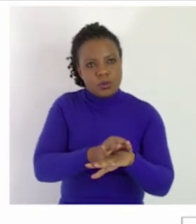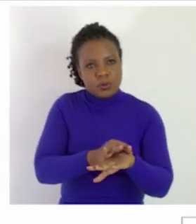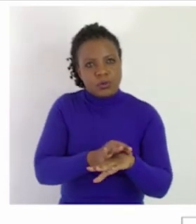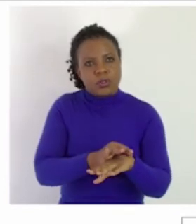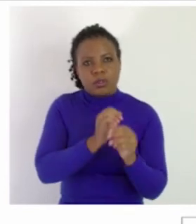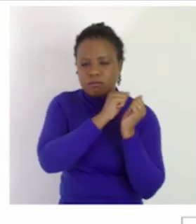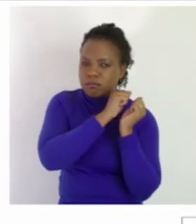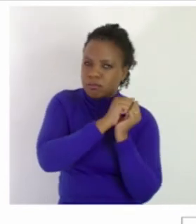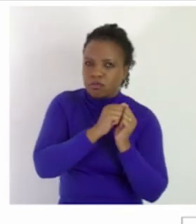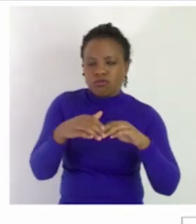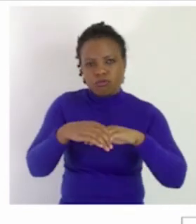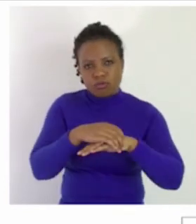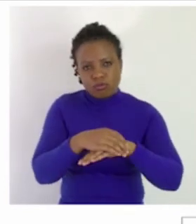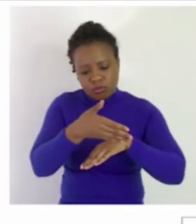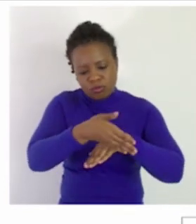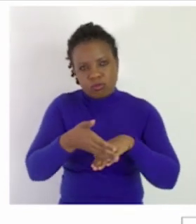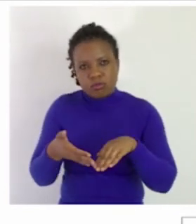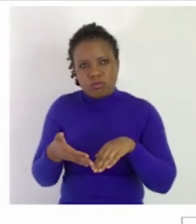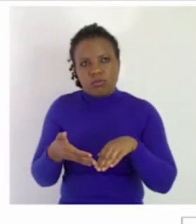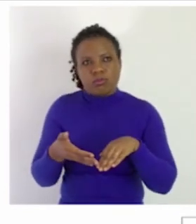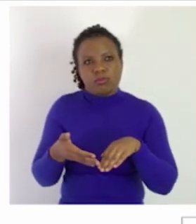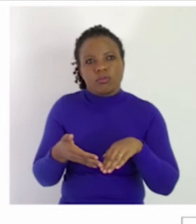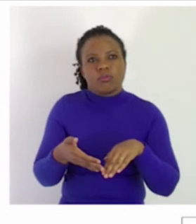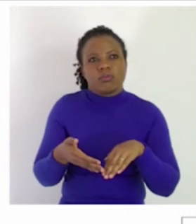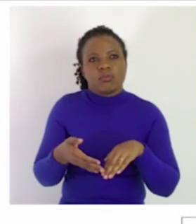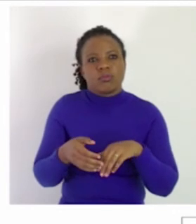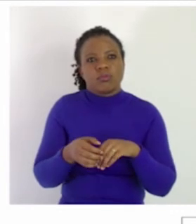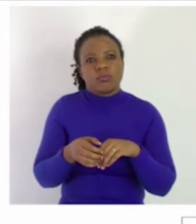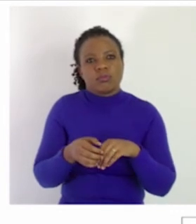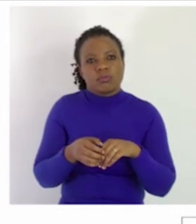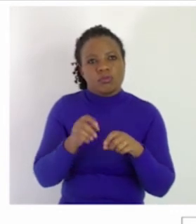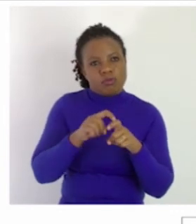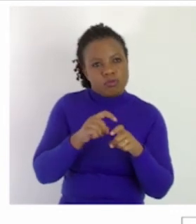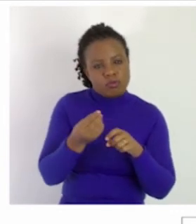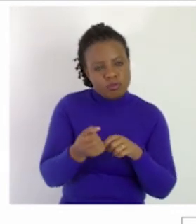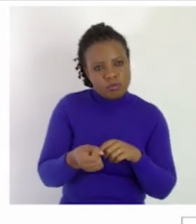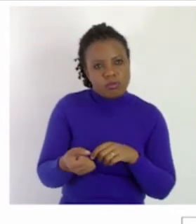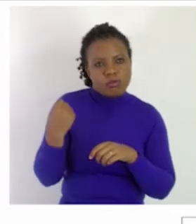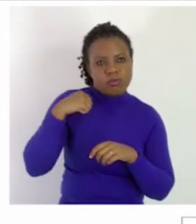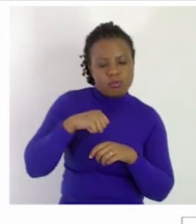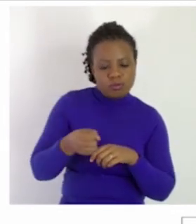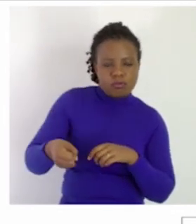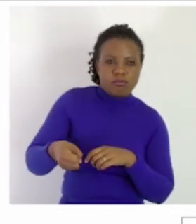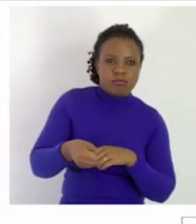watch, pillow, shoe, skirt, coin,